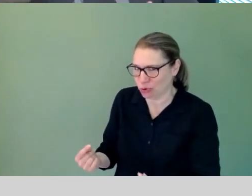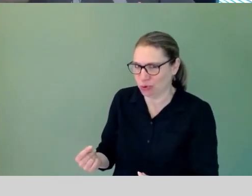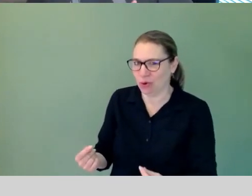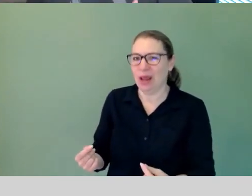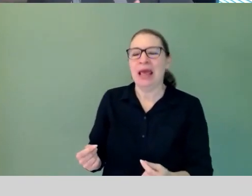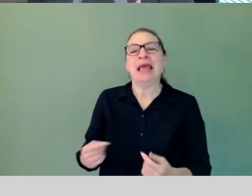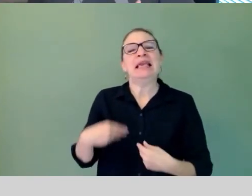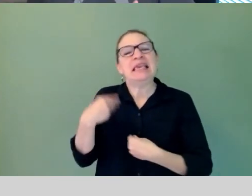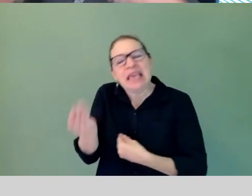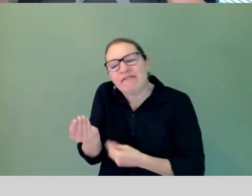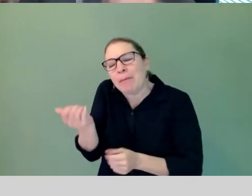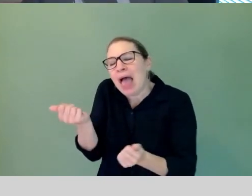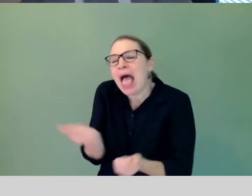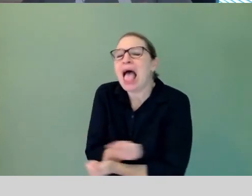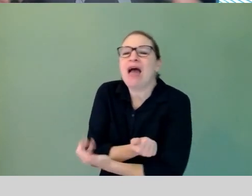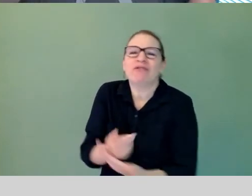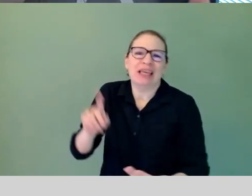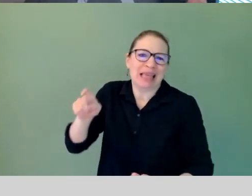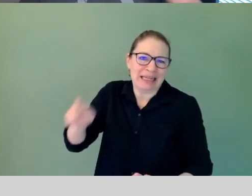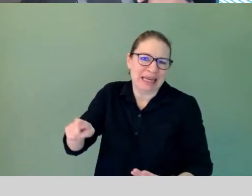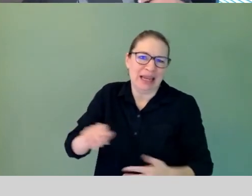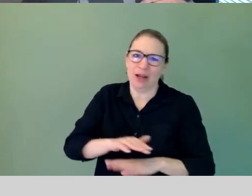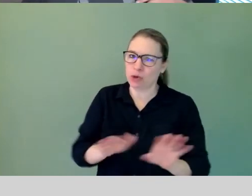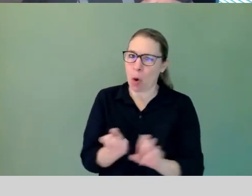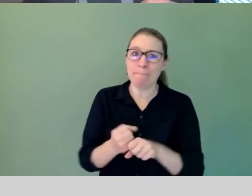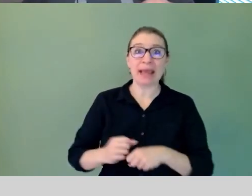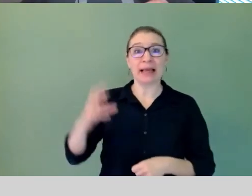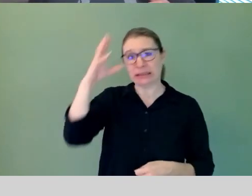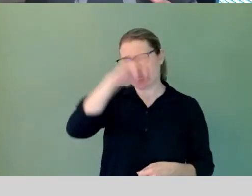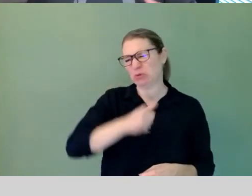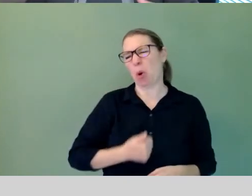tutorial on how to install Python on Windows. Send them to that. It definitely helps.